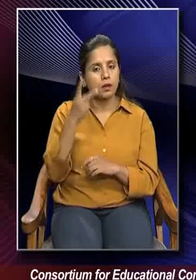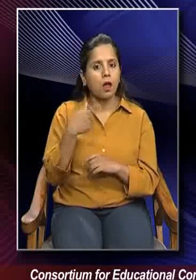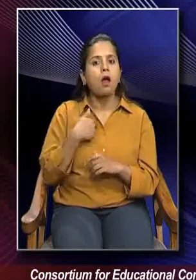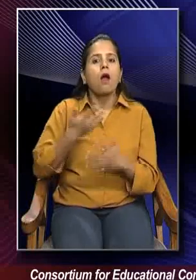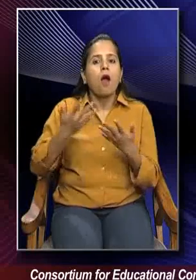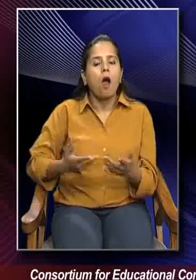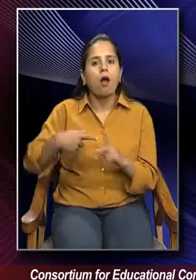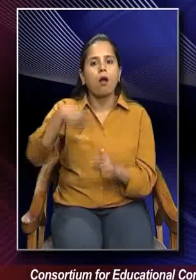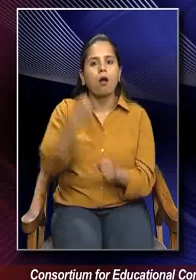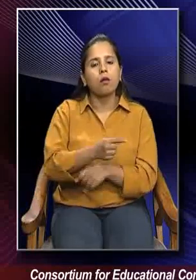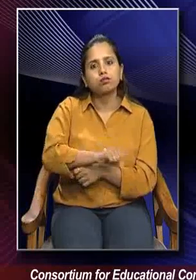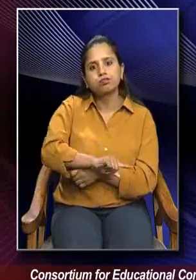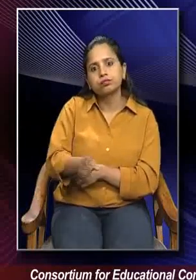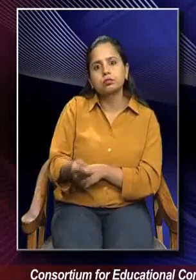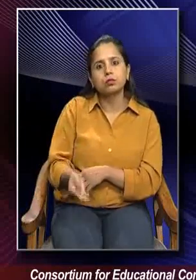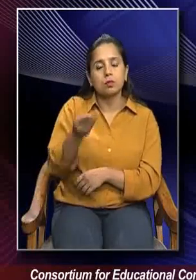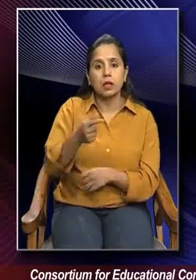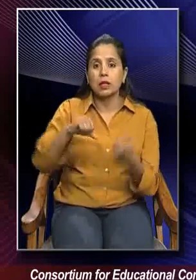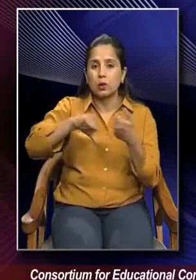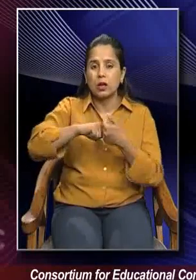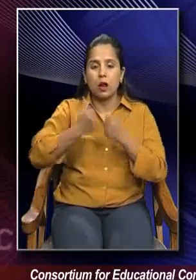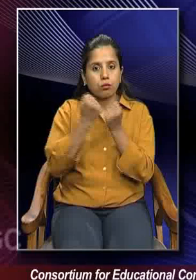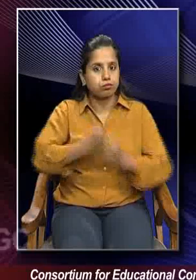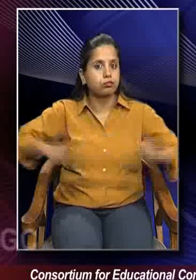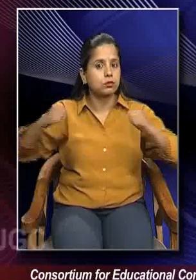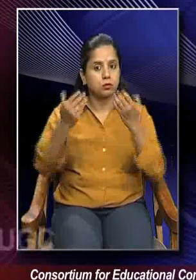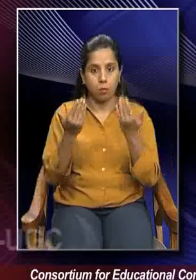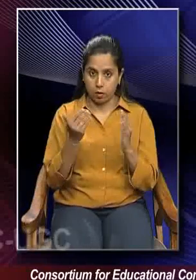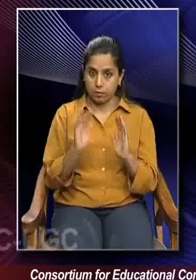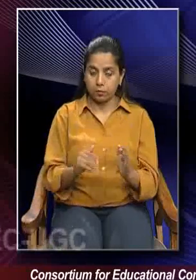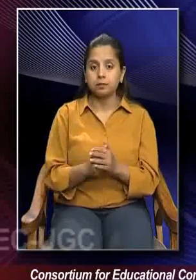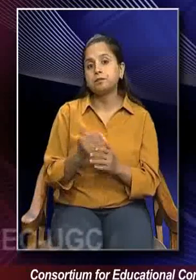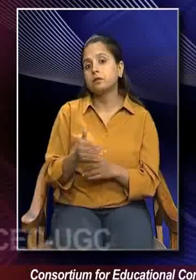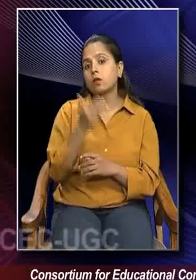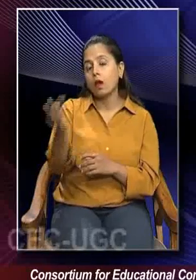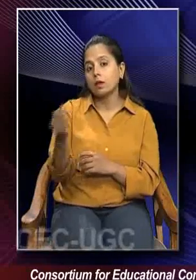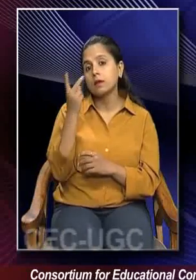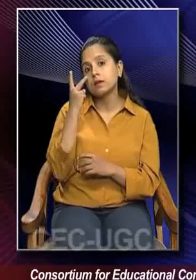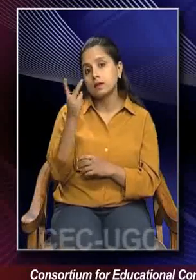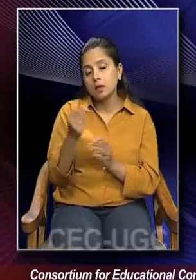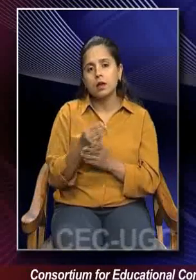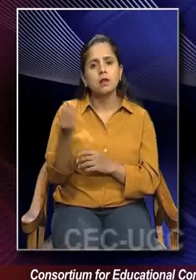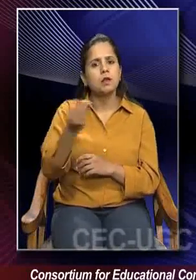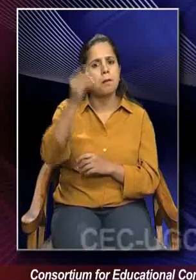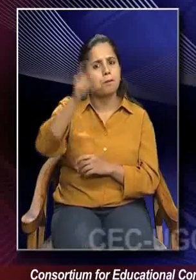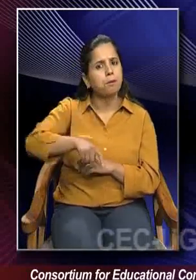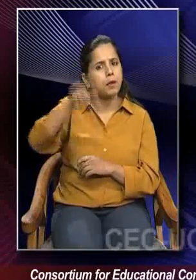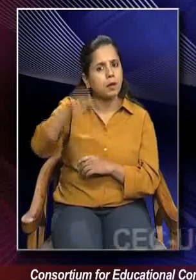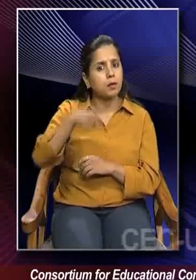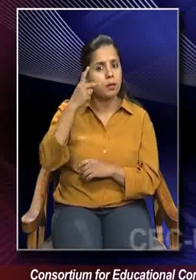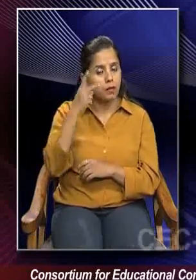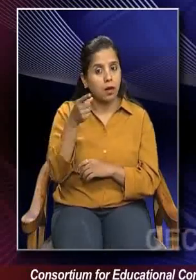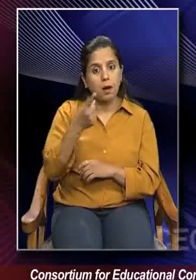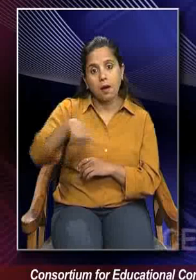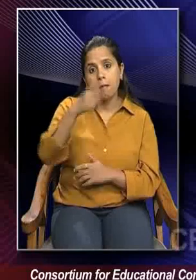gain and a risk of obesity. On the other hand, some individuals